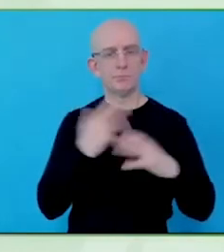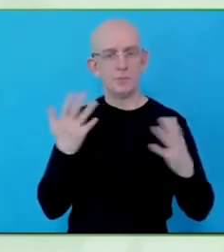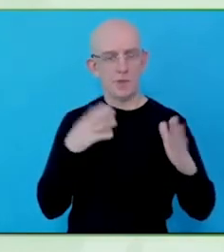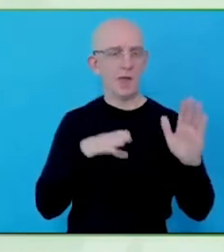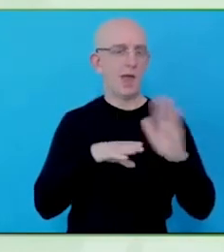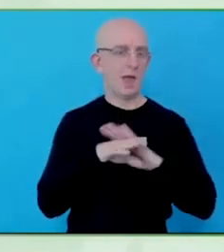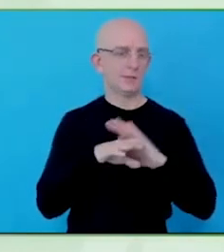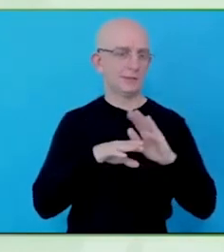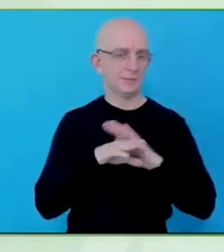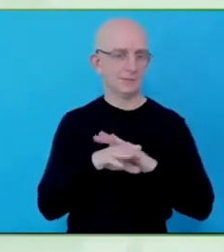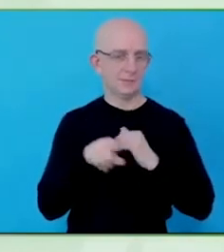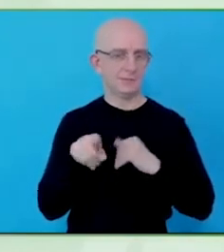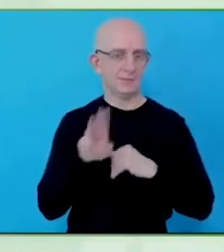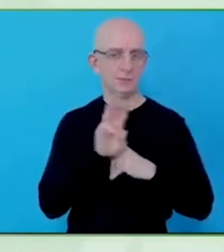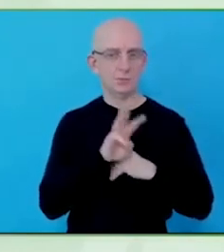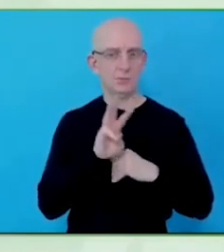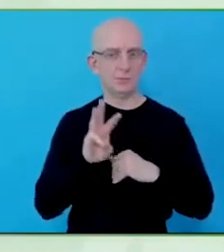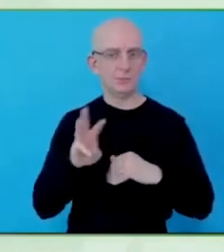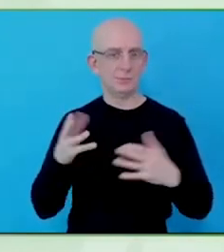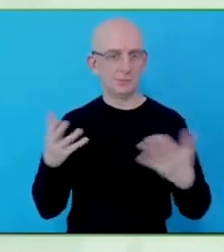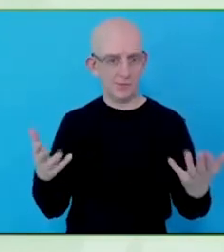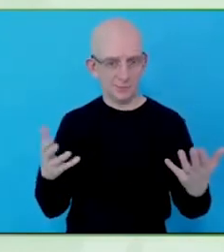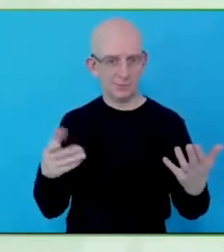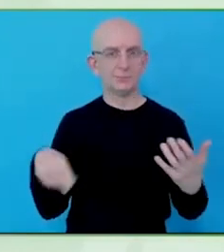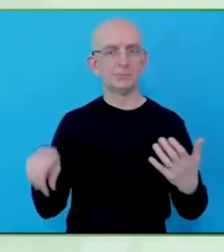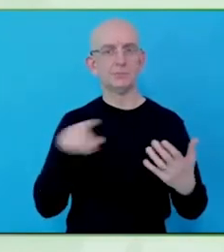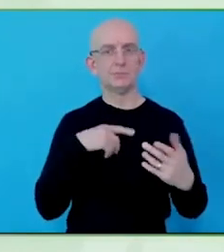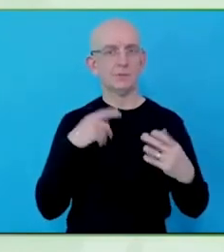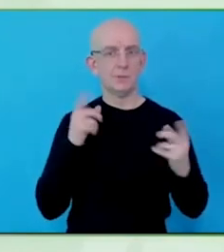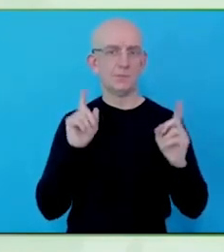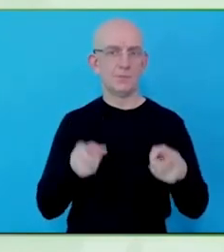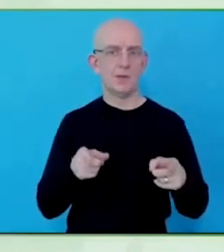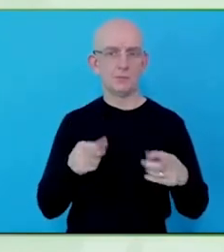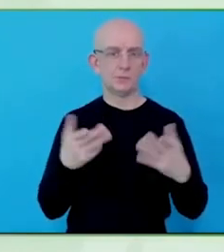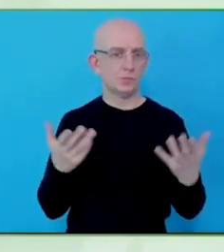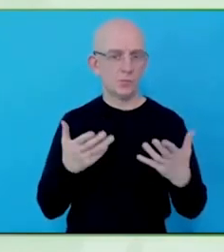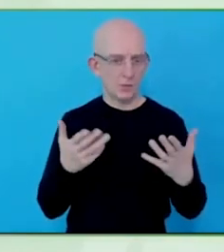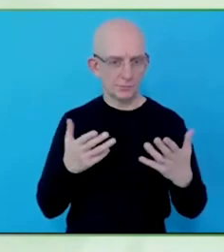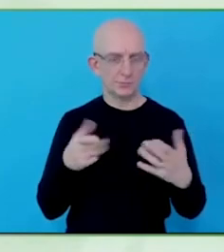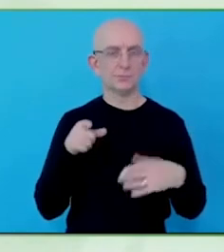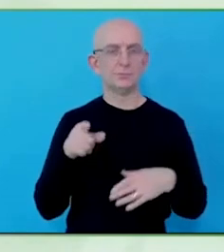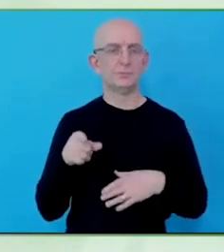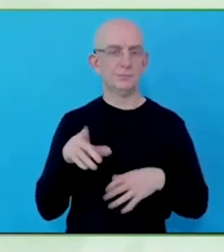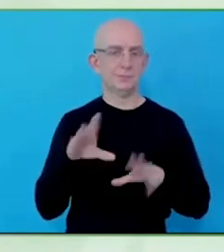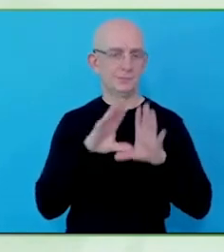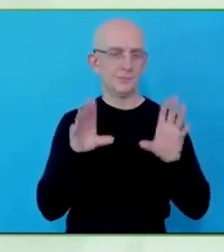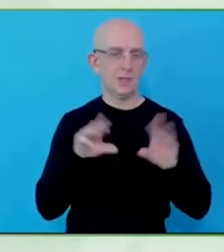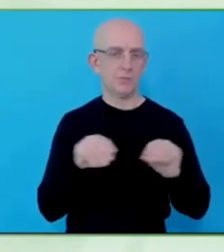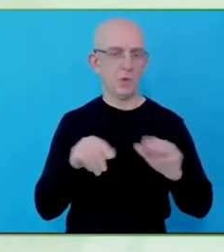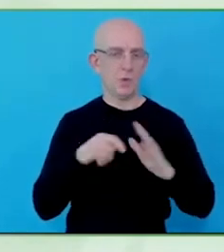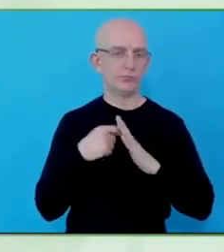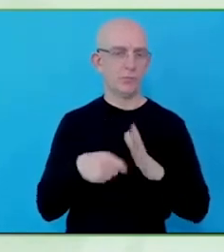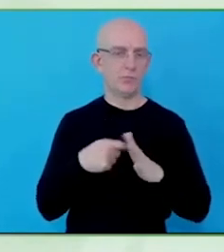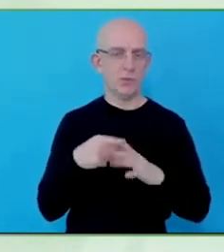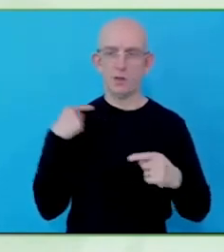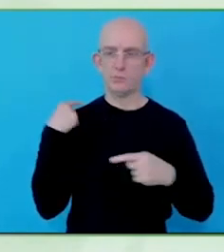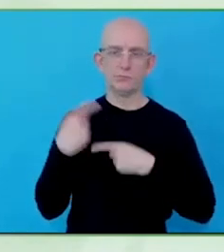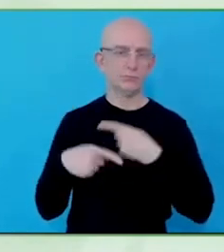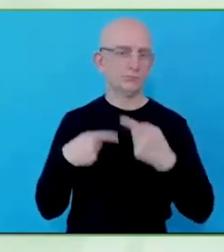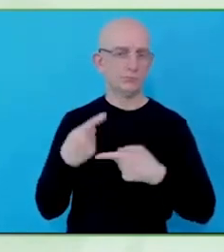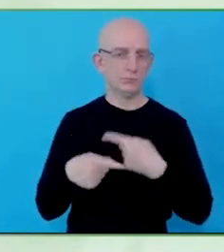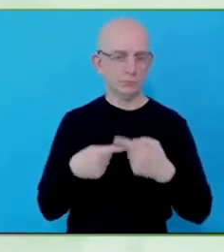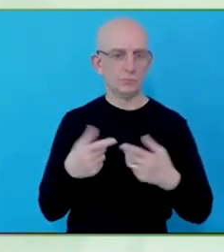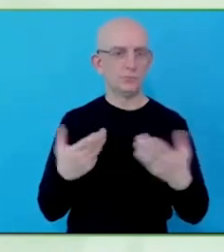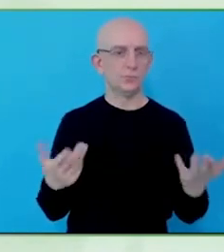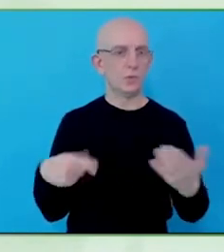accessible for everyone. We know that. But how do you do it and why do we do it? Let's start with the why. The why are two reasons. First of all,